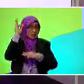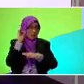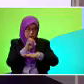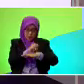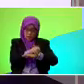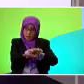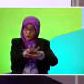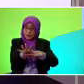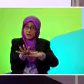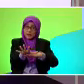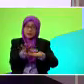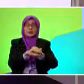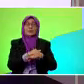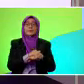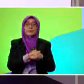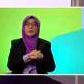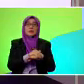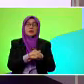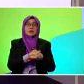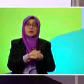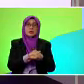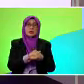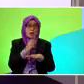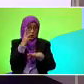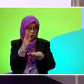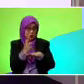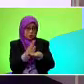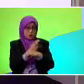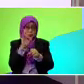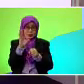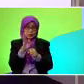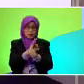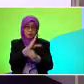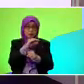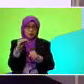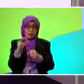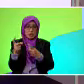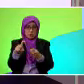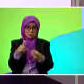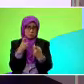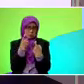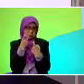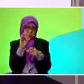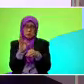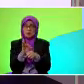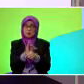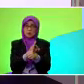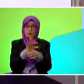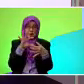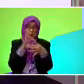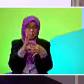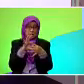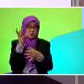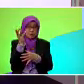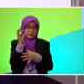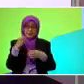ask a few questions to our pupils online and to you at home. I hope you can answer these questions. And these questions, Irfan,